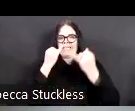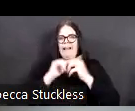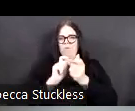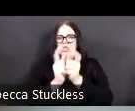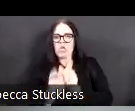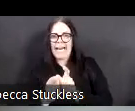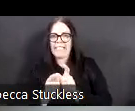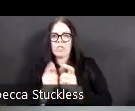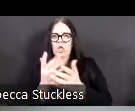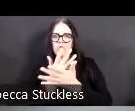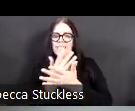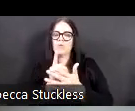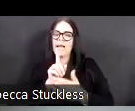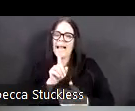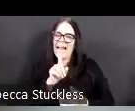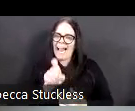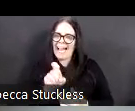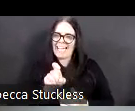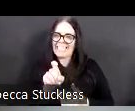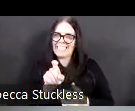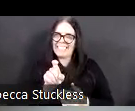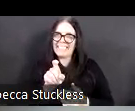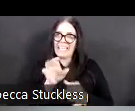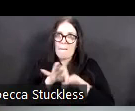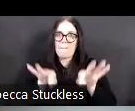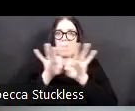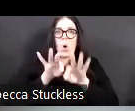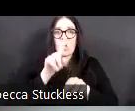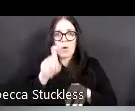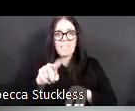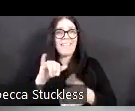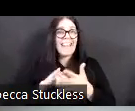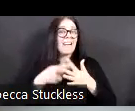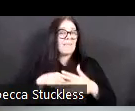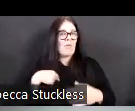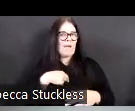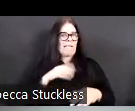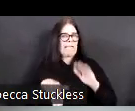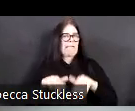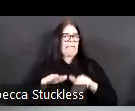important questions that we weren't asking from the start.